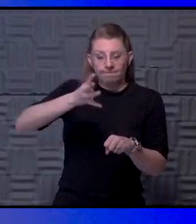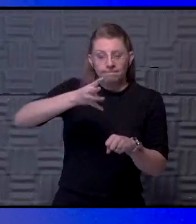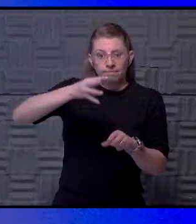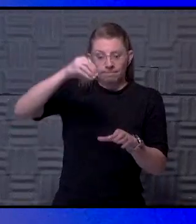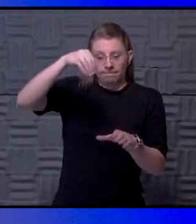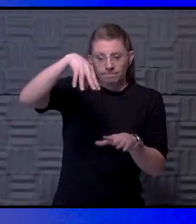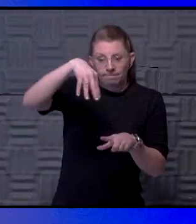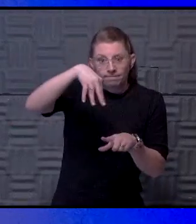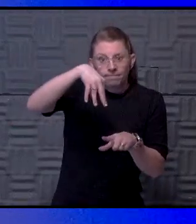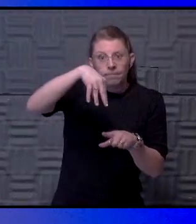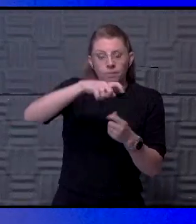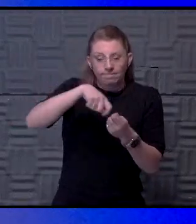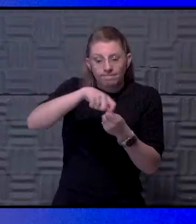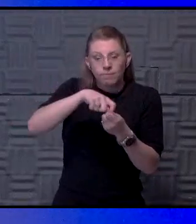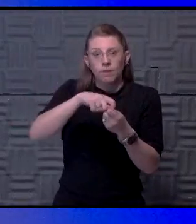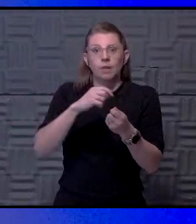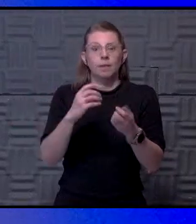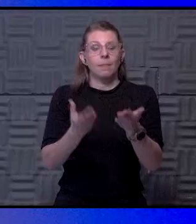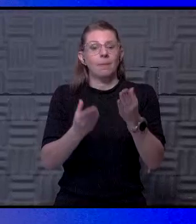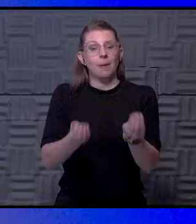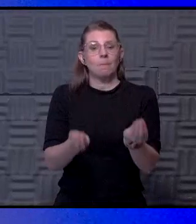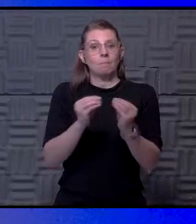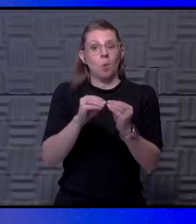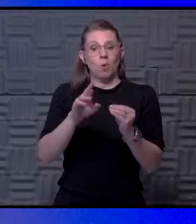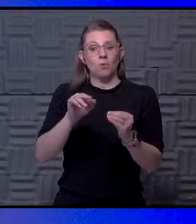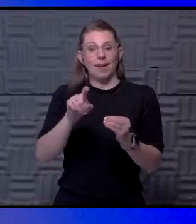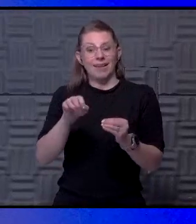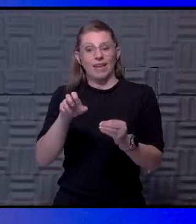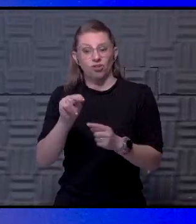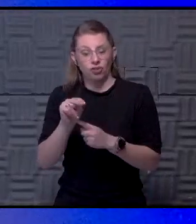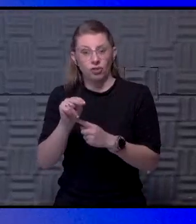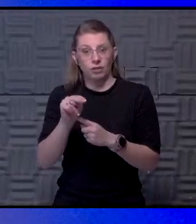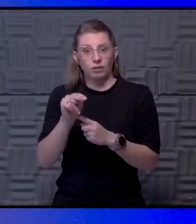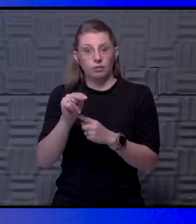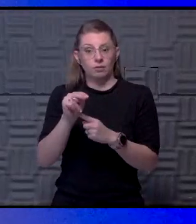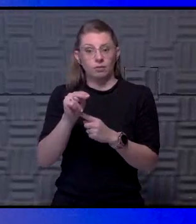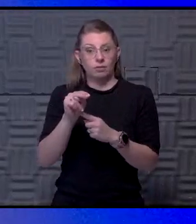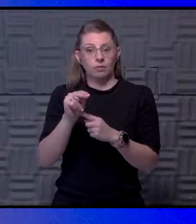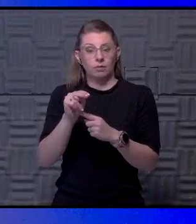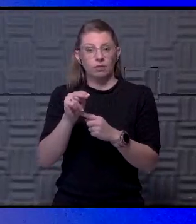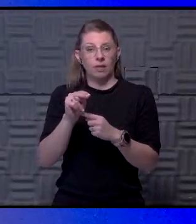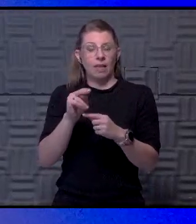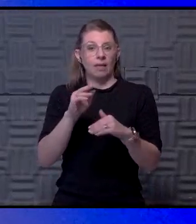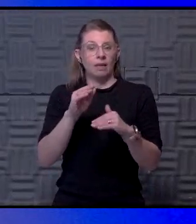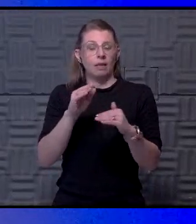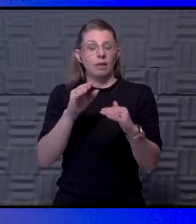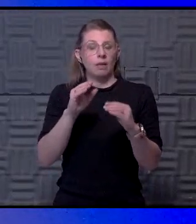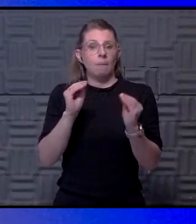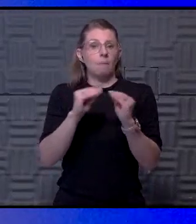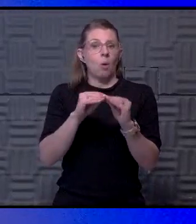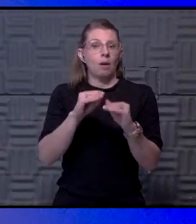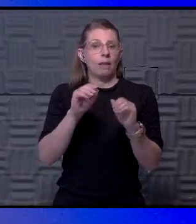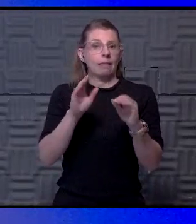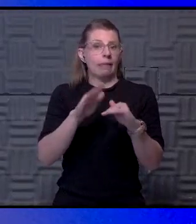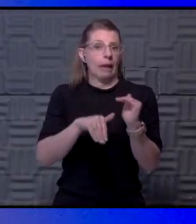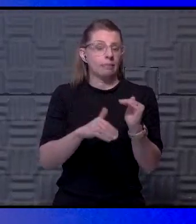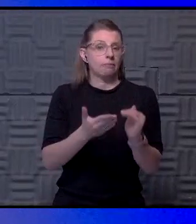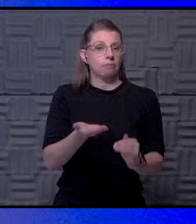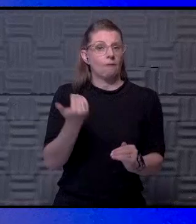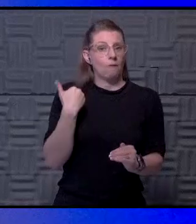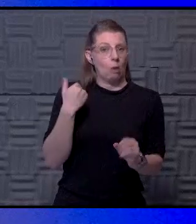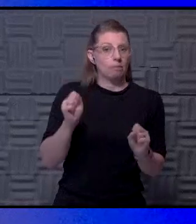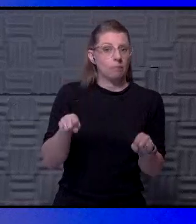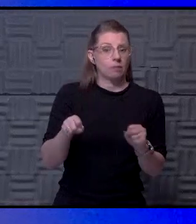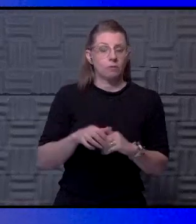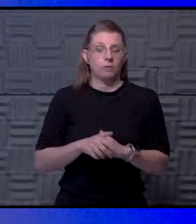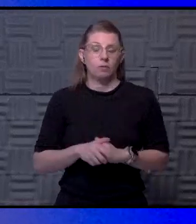manner, perhaps deliver higher doses of radiation than was perhaps possible before, and improve outcomes. And certainly areas